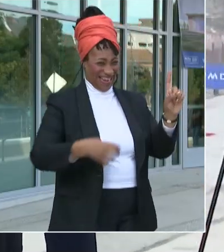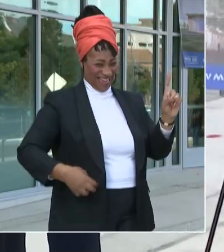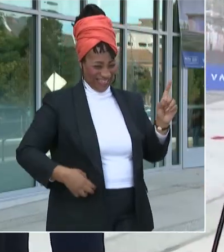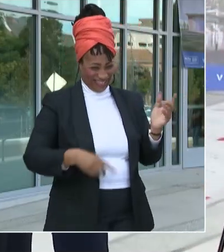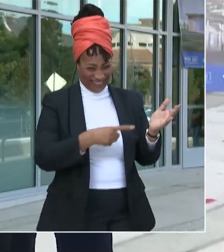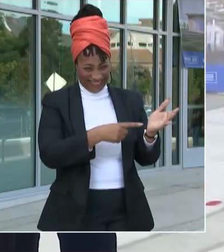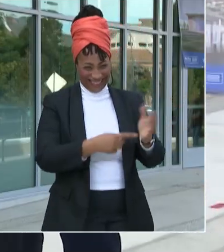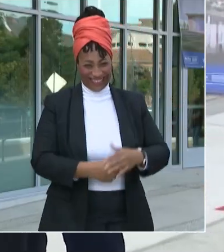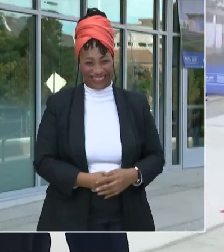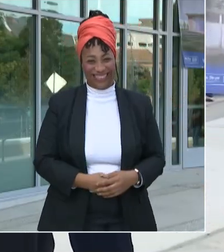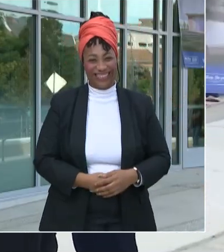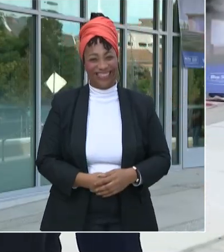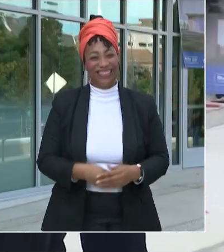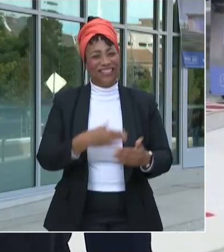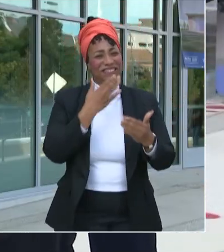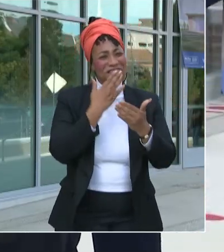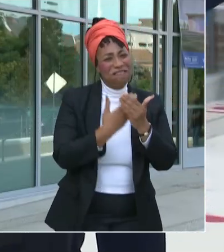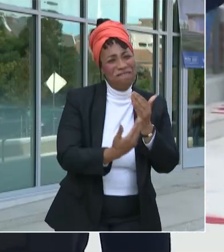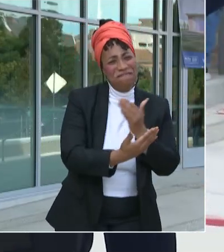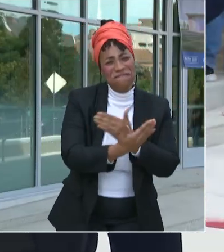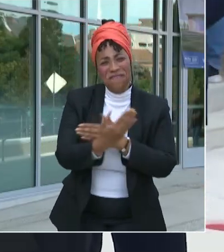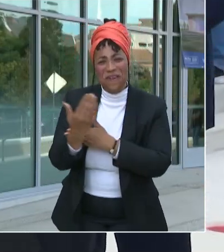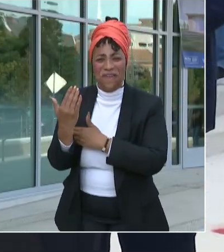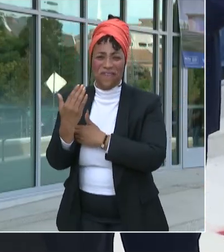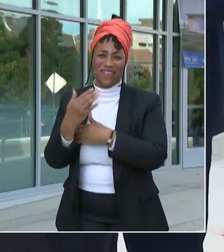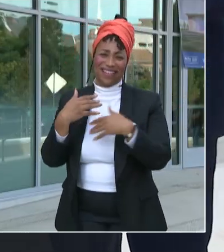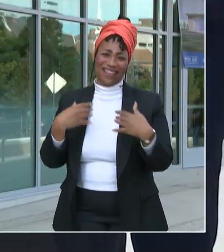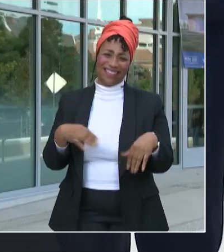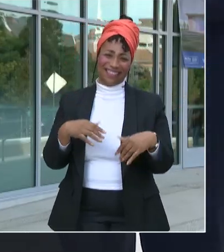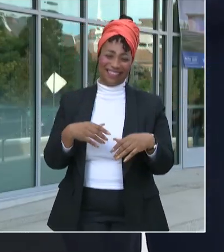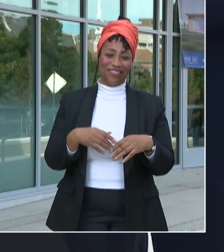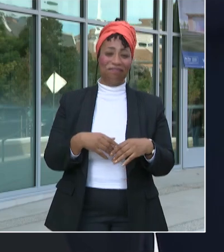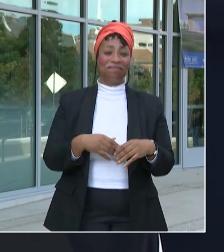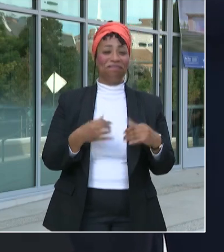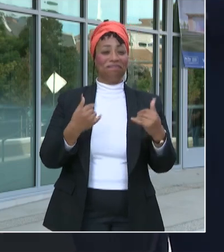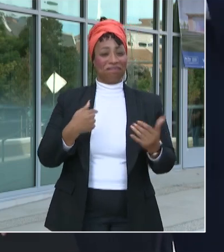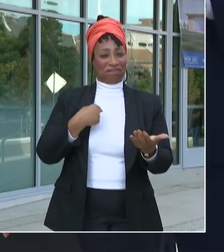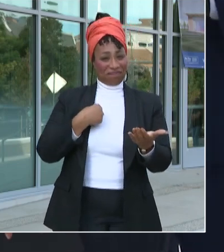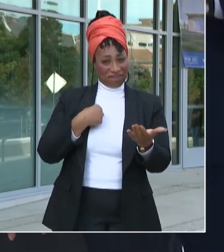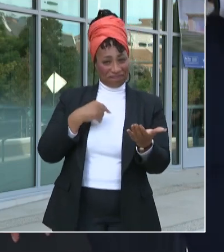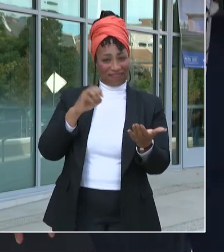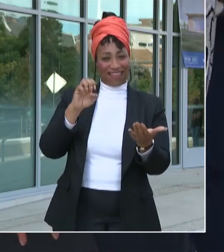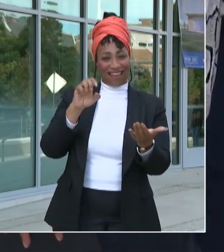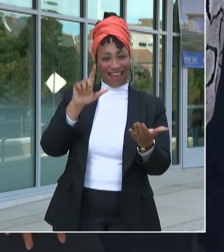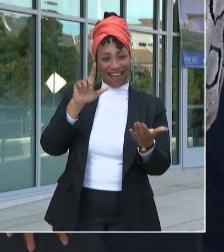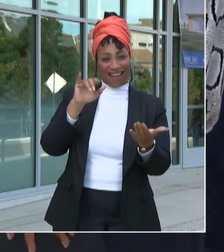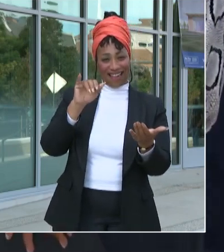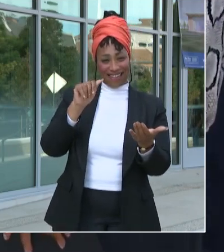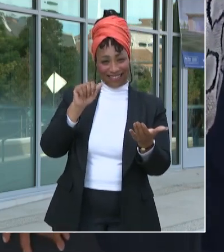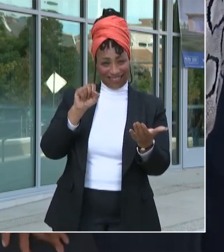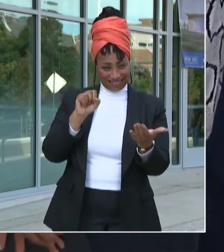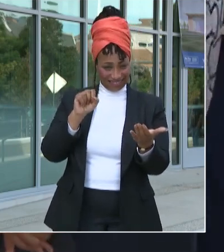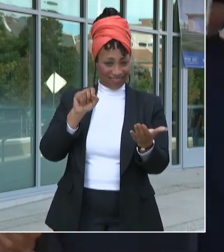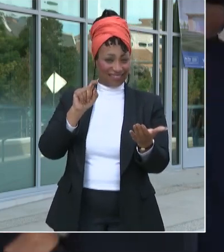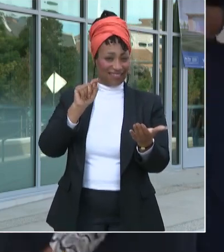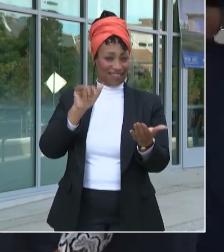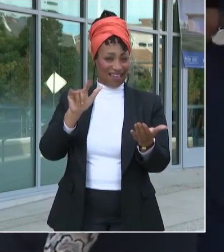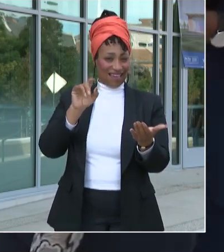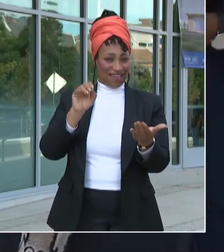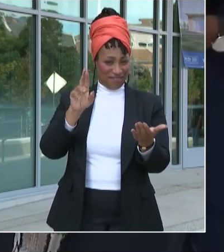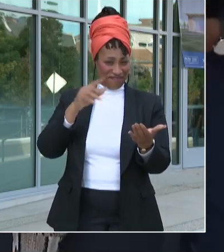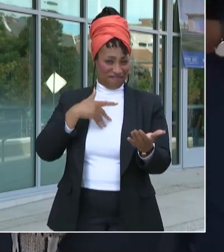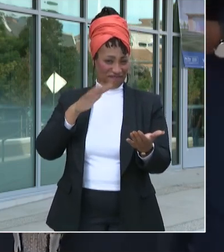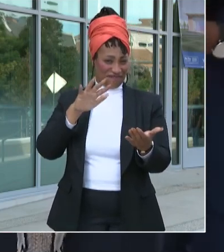Good morning. My name is Elias Taylor, and I am a fifth grader here at Truesdell. Wow, things have sure changed around here.